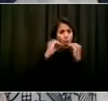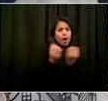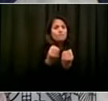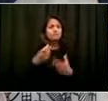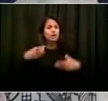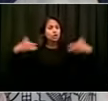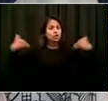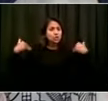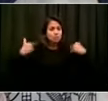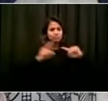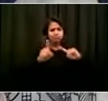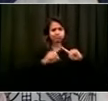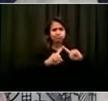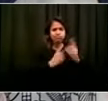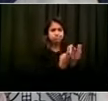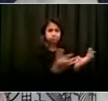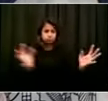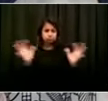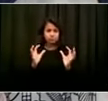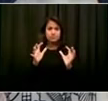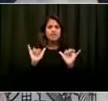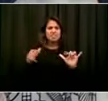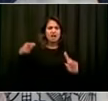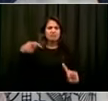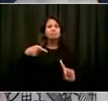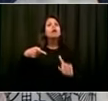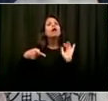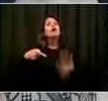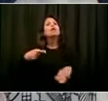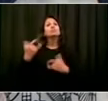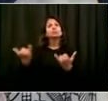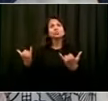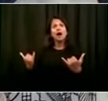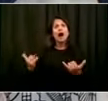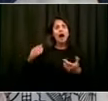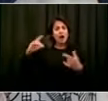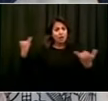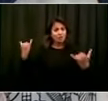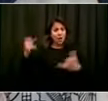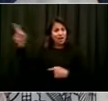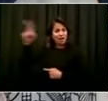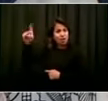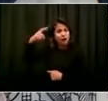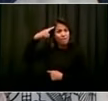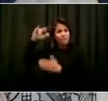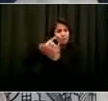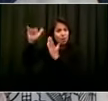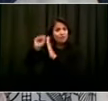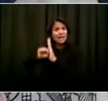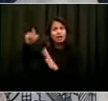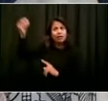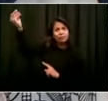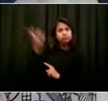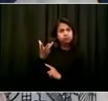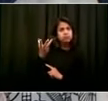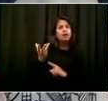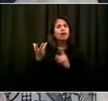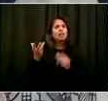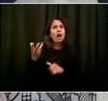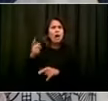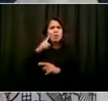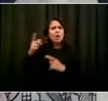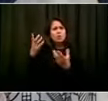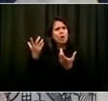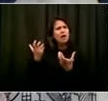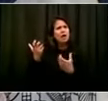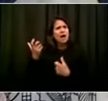closing businesses in those zip codes, you may be punishing large sections where there are no cases. Is that your understanding